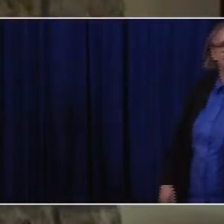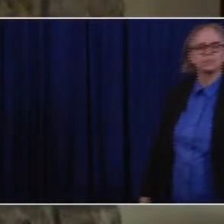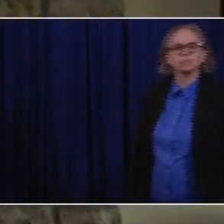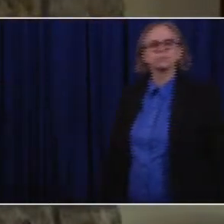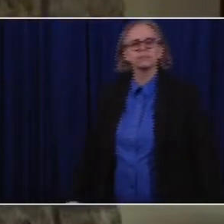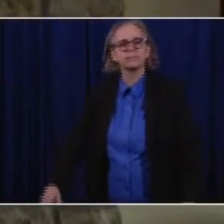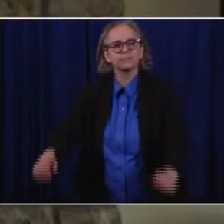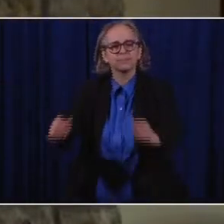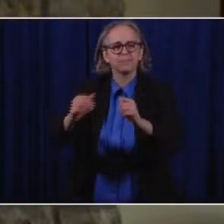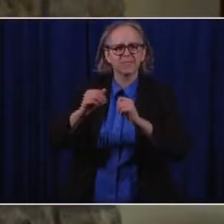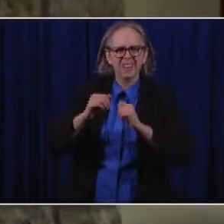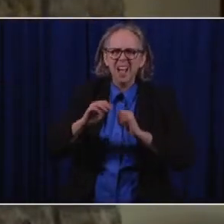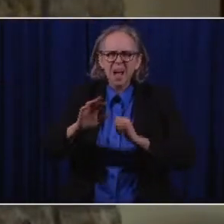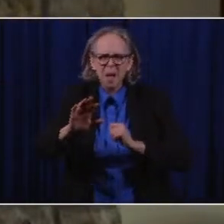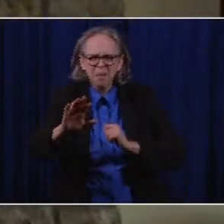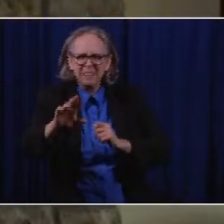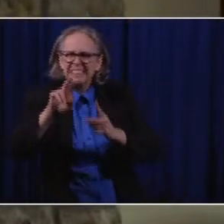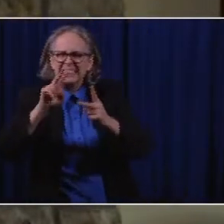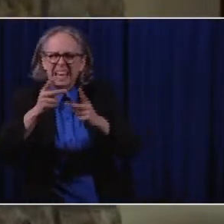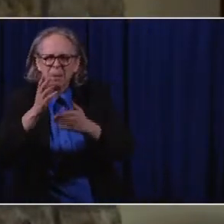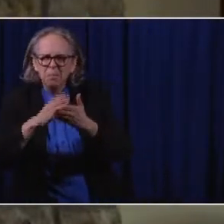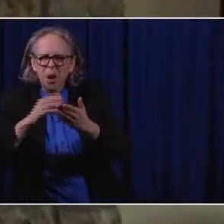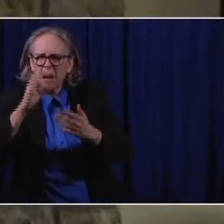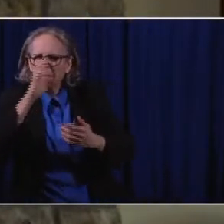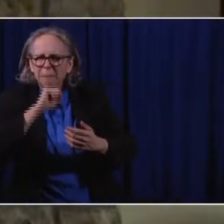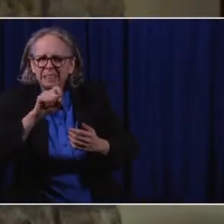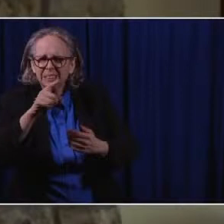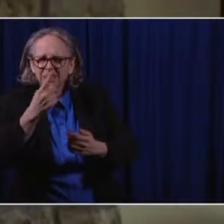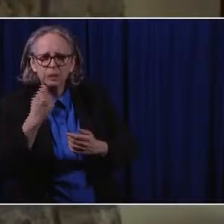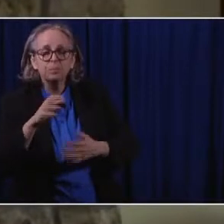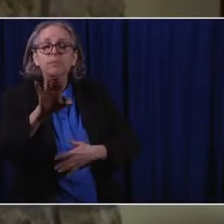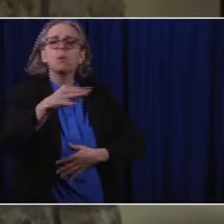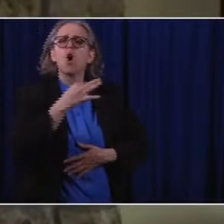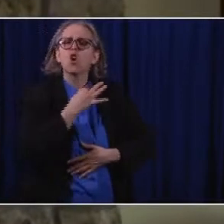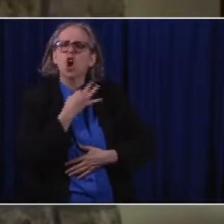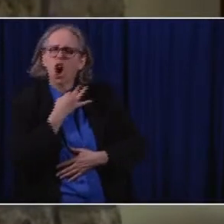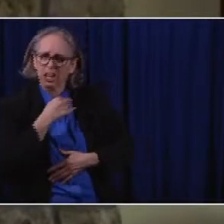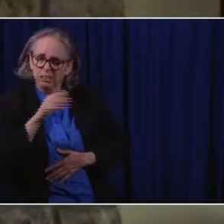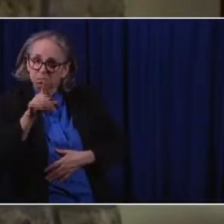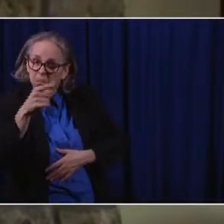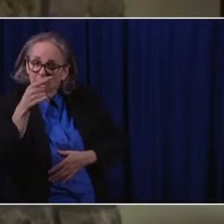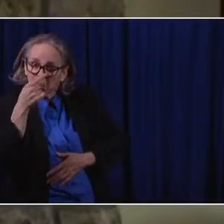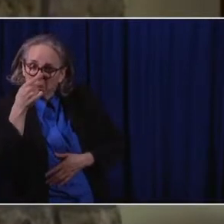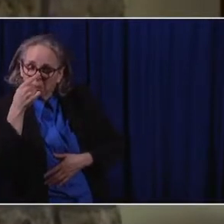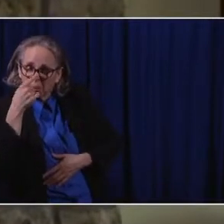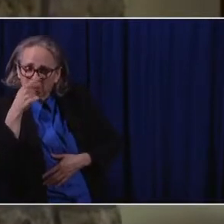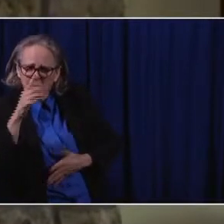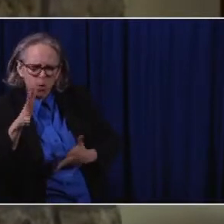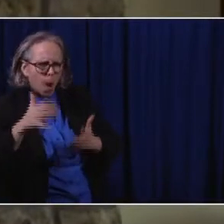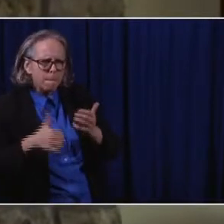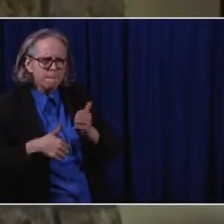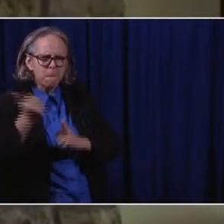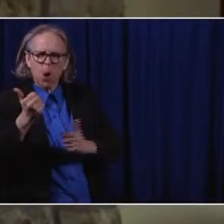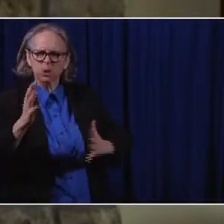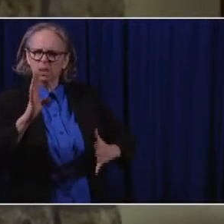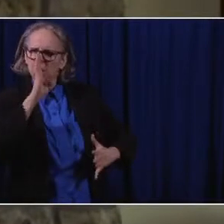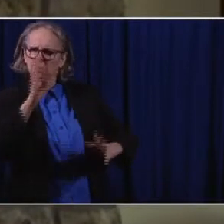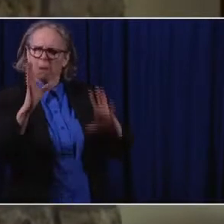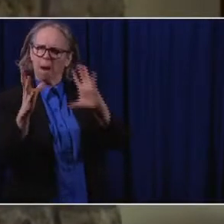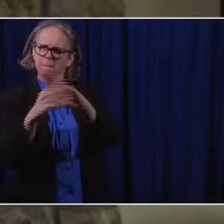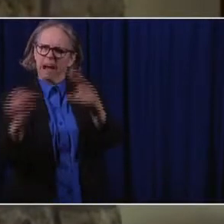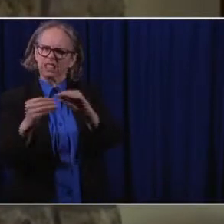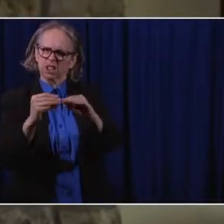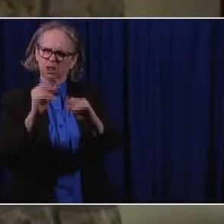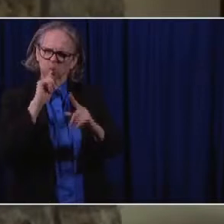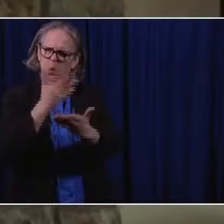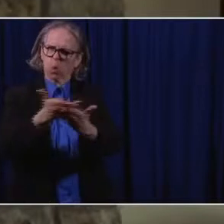What was that last part of that question? I'm just curious if what's your most direct message to people in the Dayton area who aren't